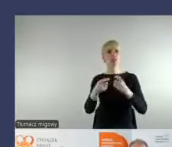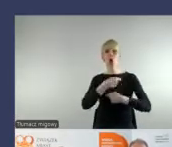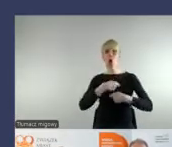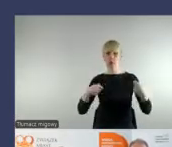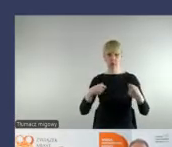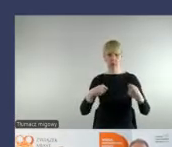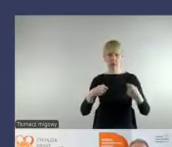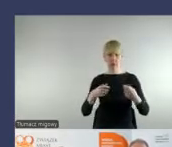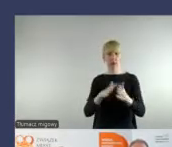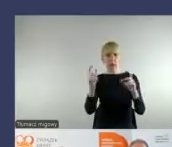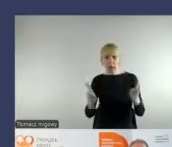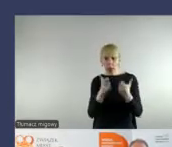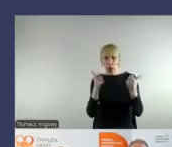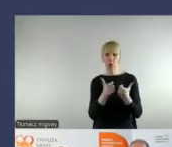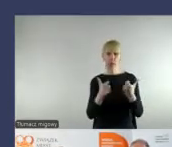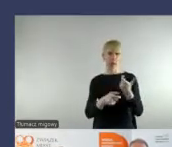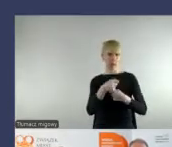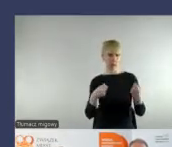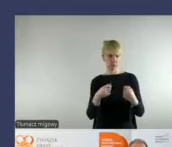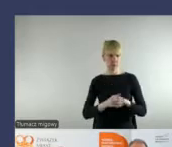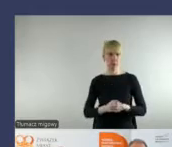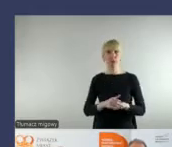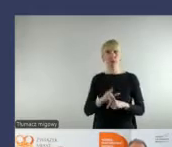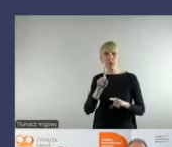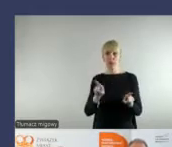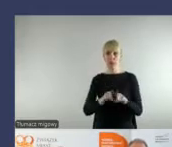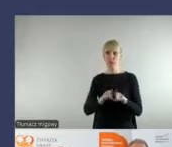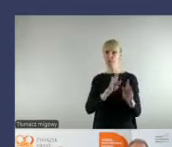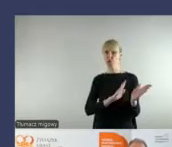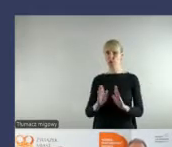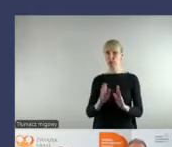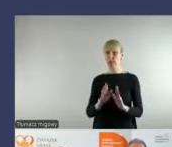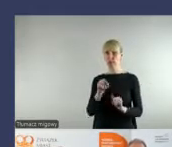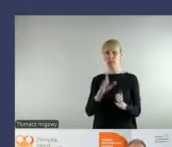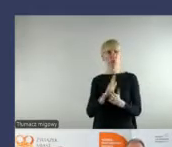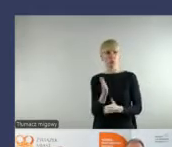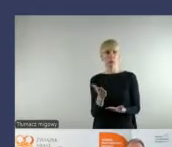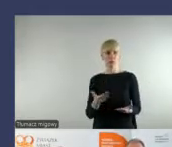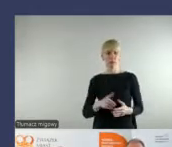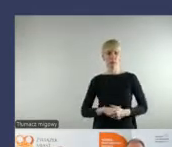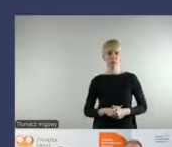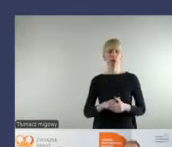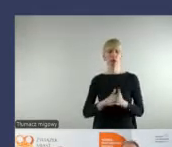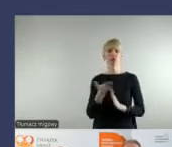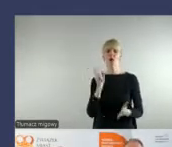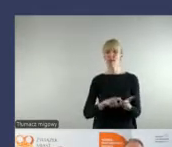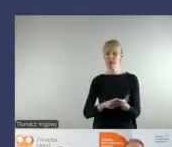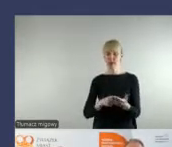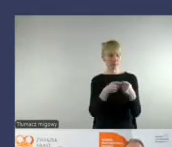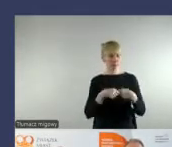fall in line with one main thought: preparing for crisis, preparing for anything that might